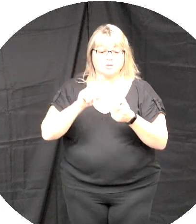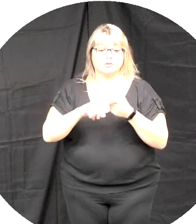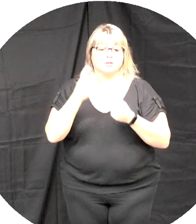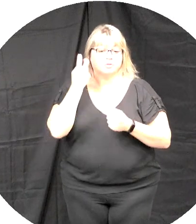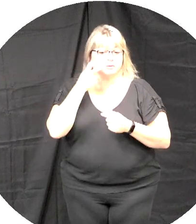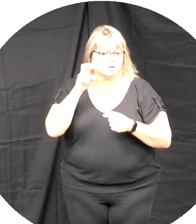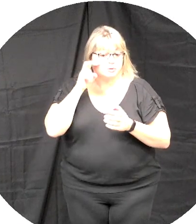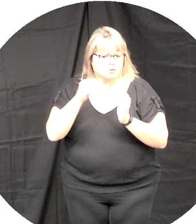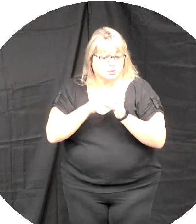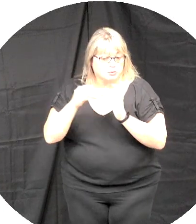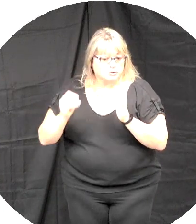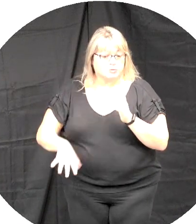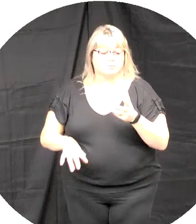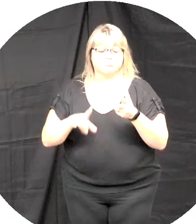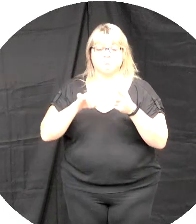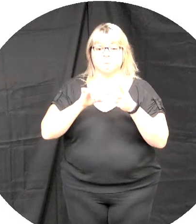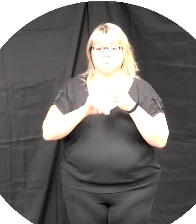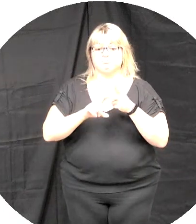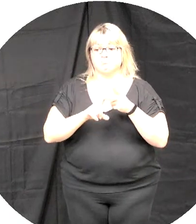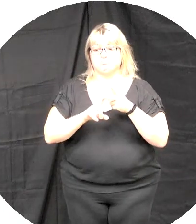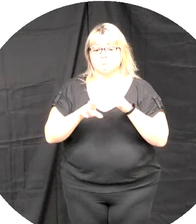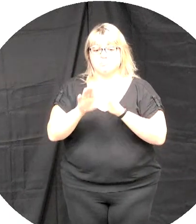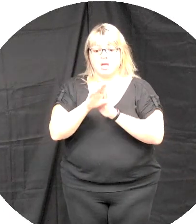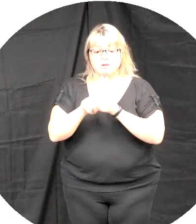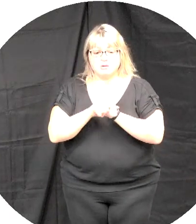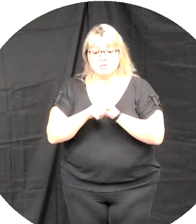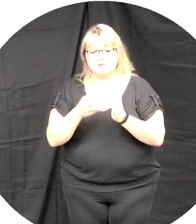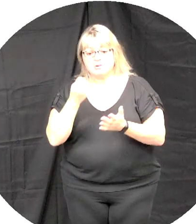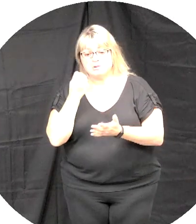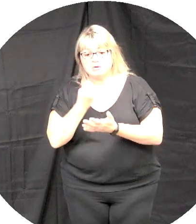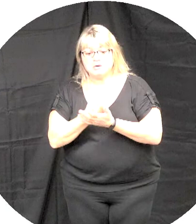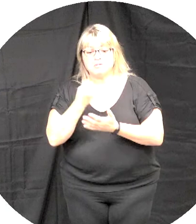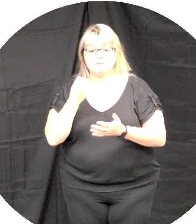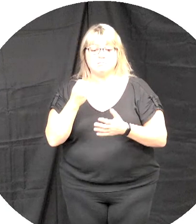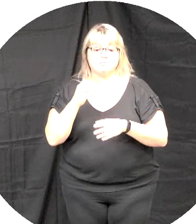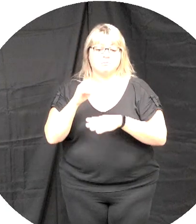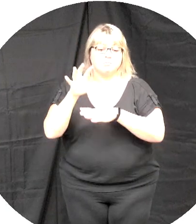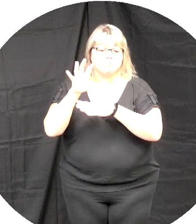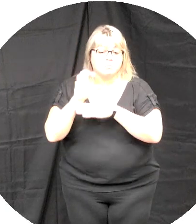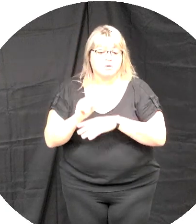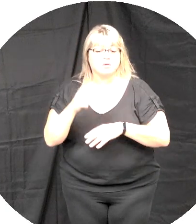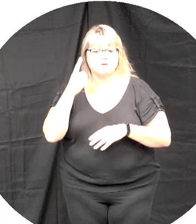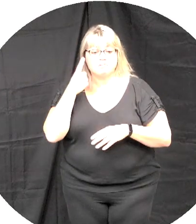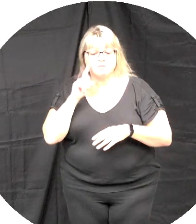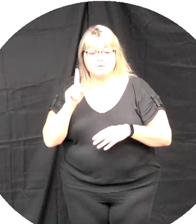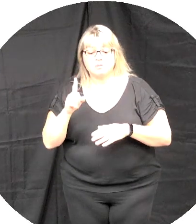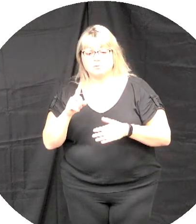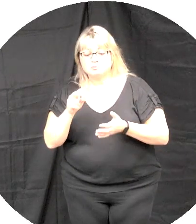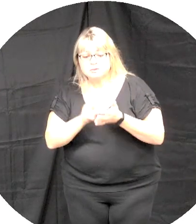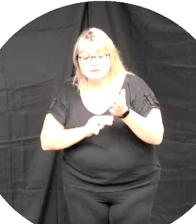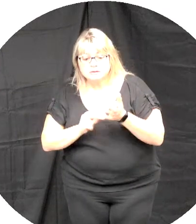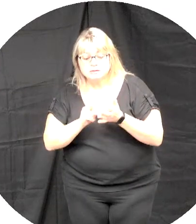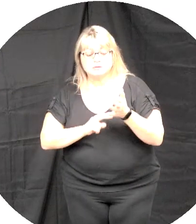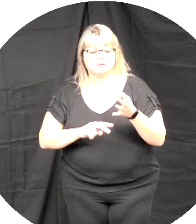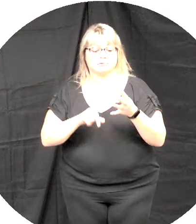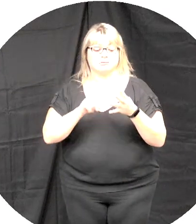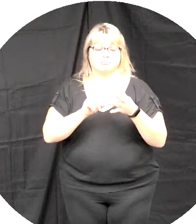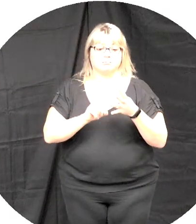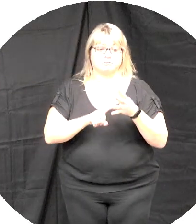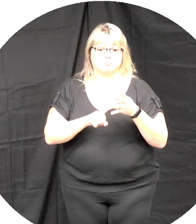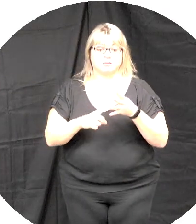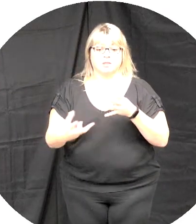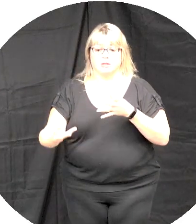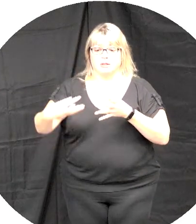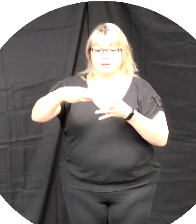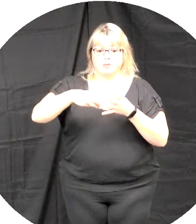Diverse Students, Background and Evidence-Based Practices for Word Reading, Infusing Indigenous